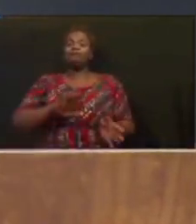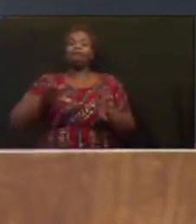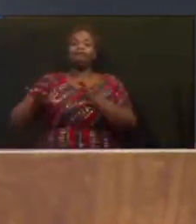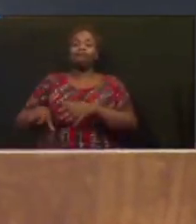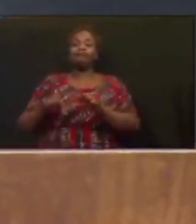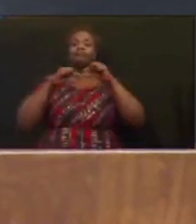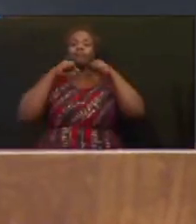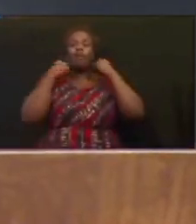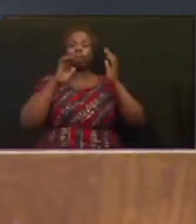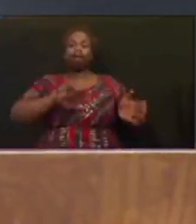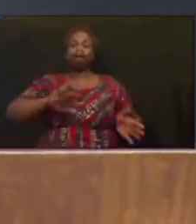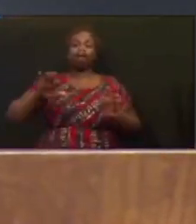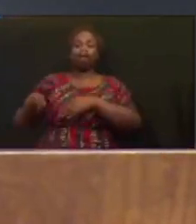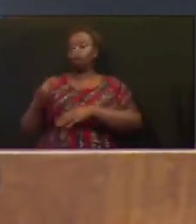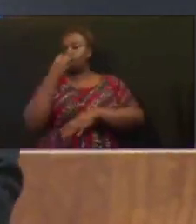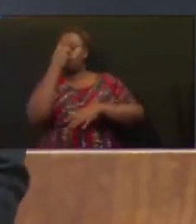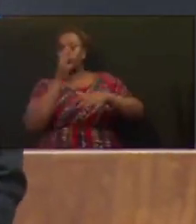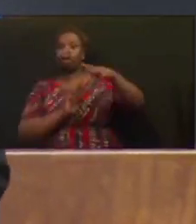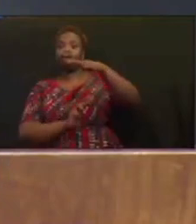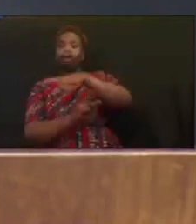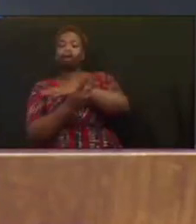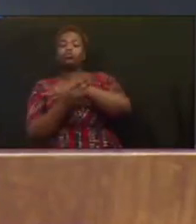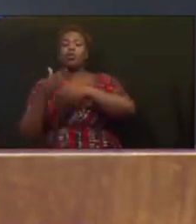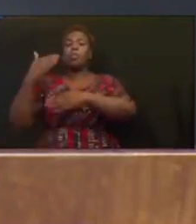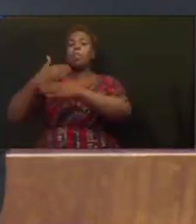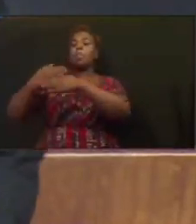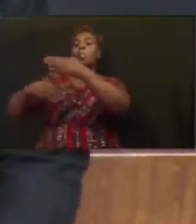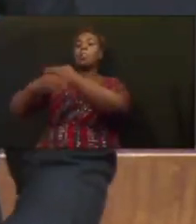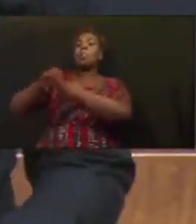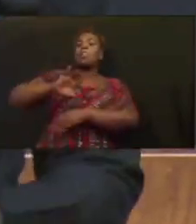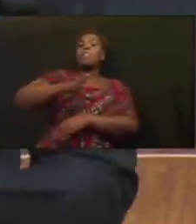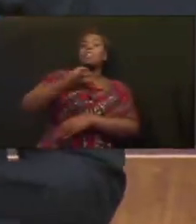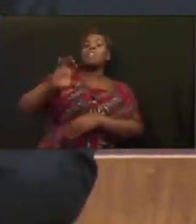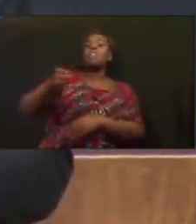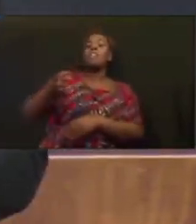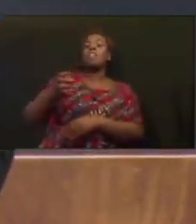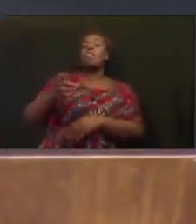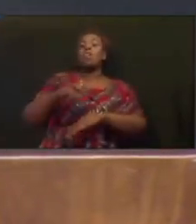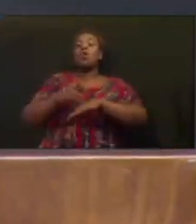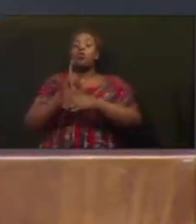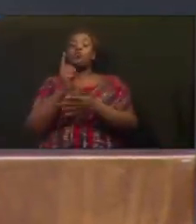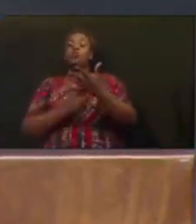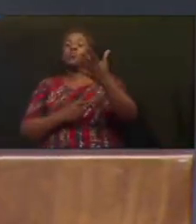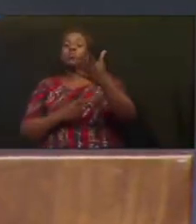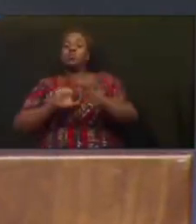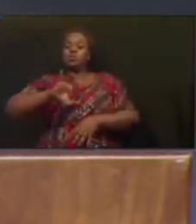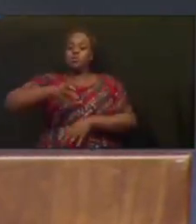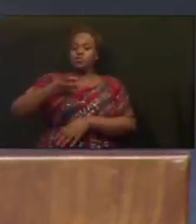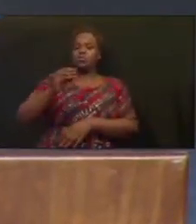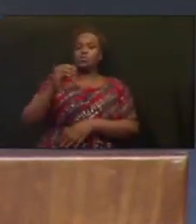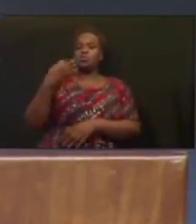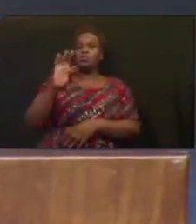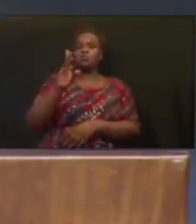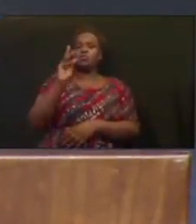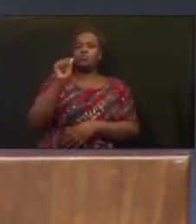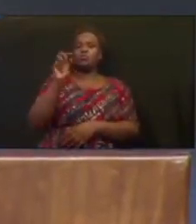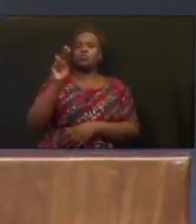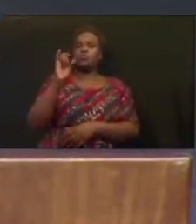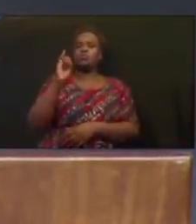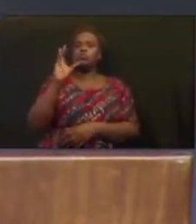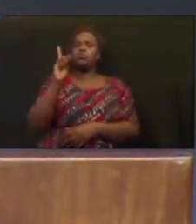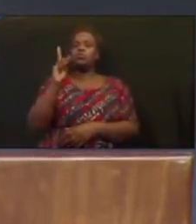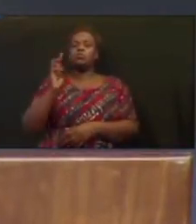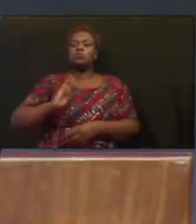tripartite formation, and built a city that we call the city of David. David said, no, we are kings and priests. You have